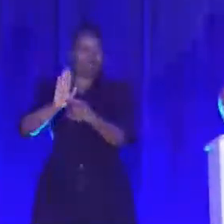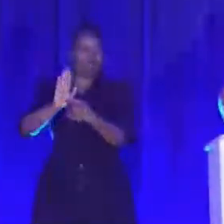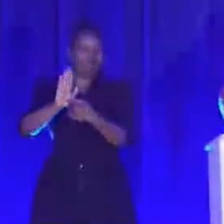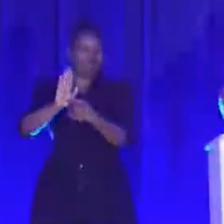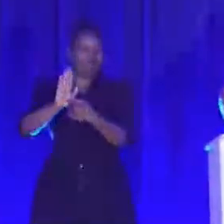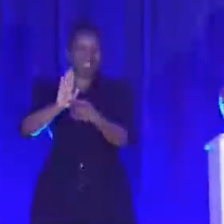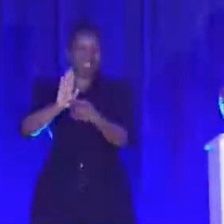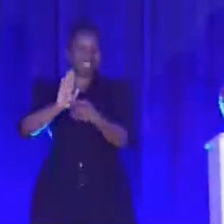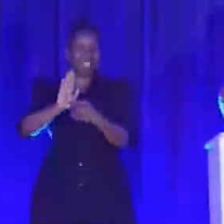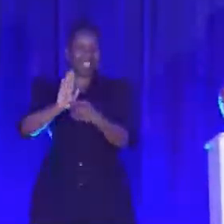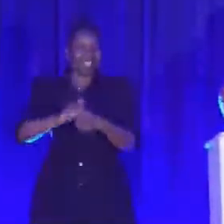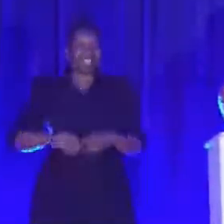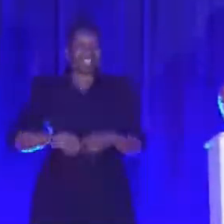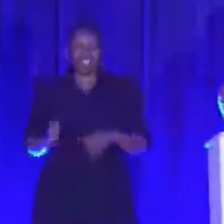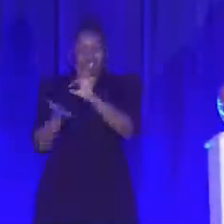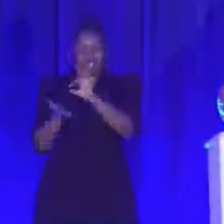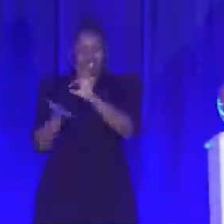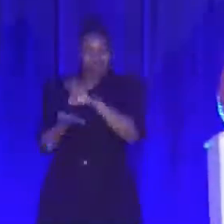vote. Yes?